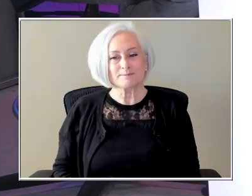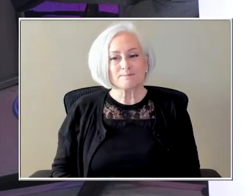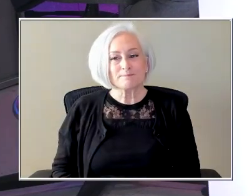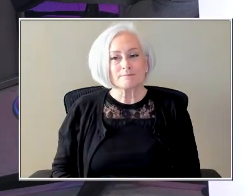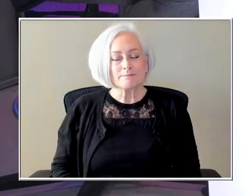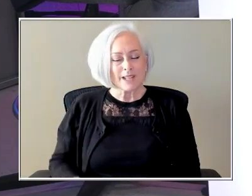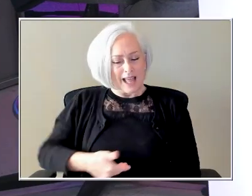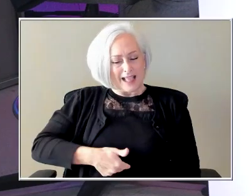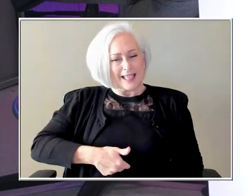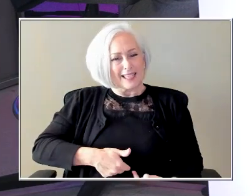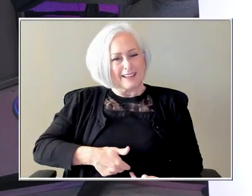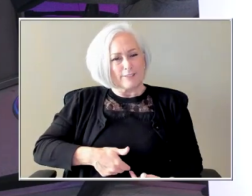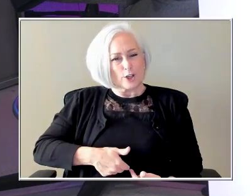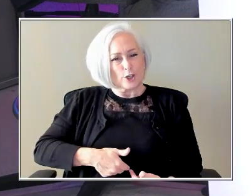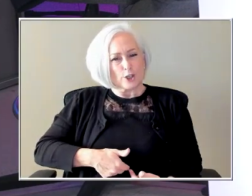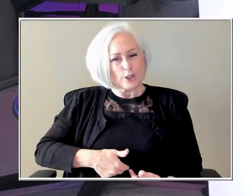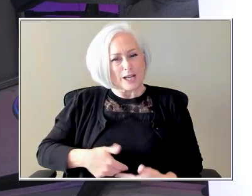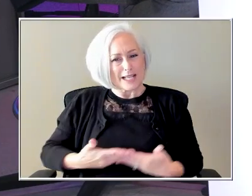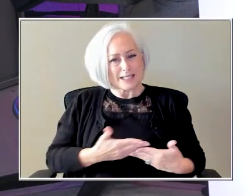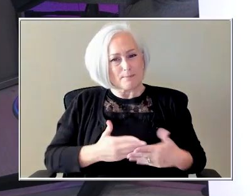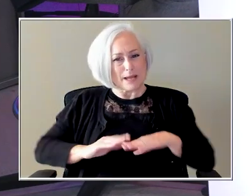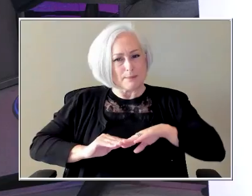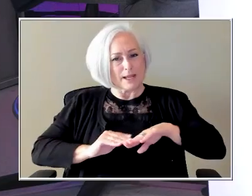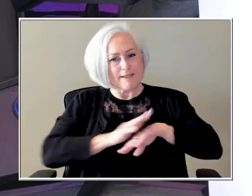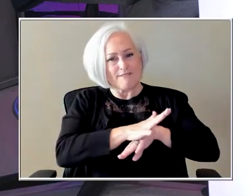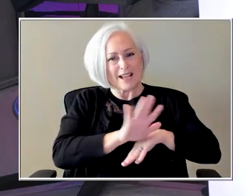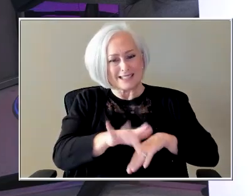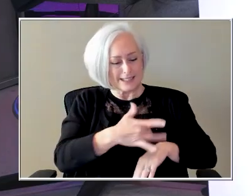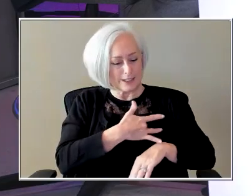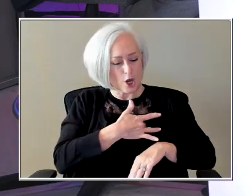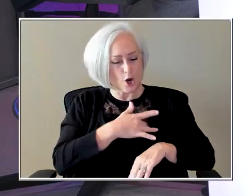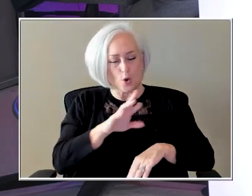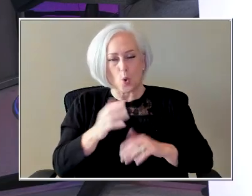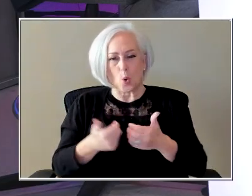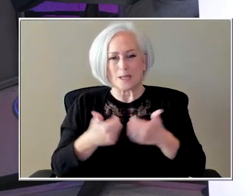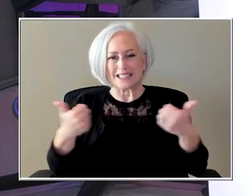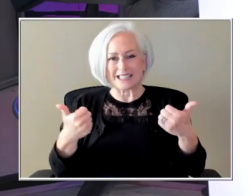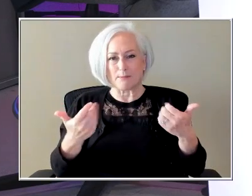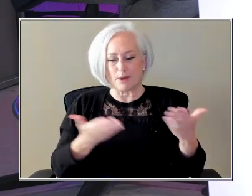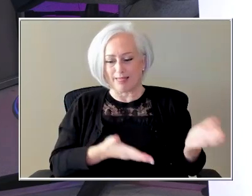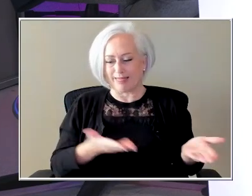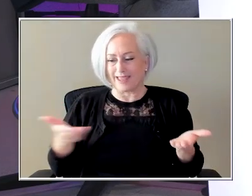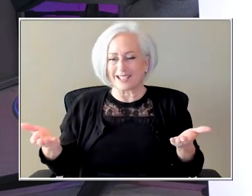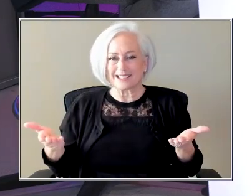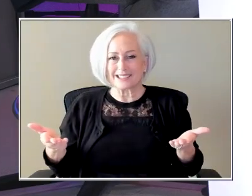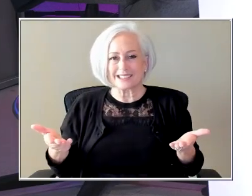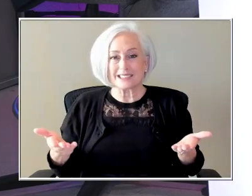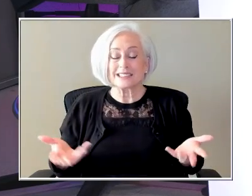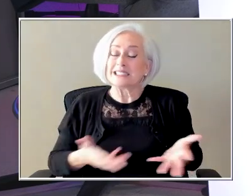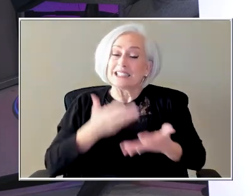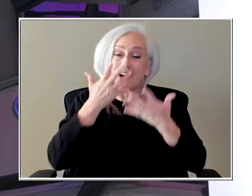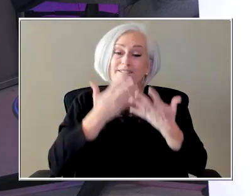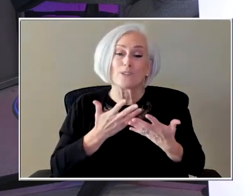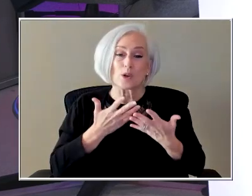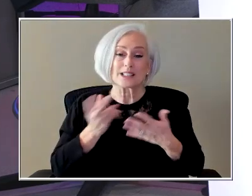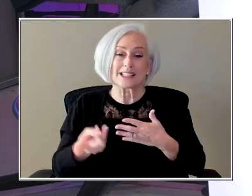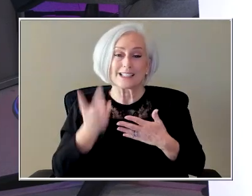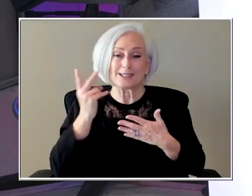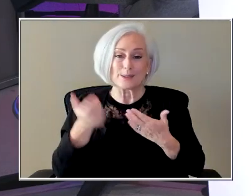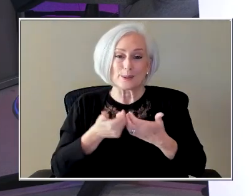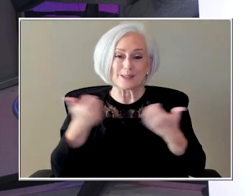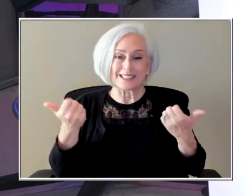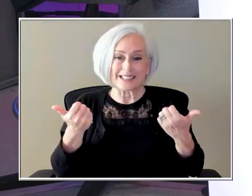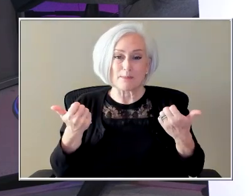liver as a baby have anything to do with this, or are these just two completely separate events? I think, unfortunately, just two separate unfortunate